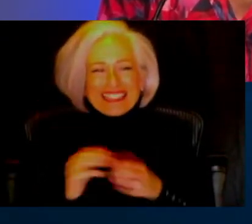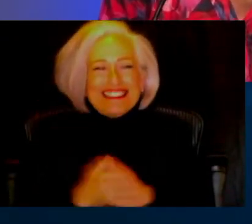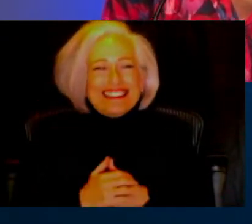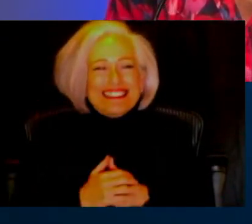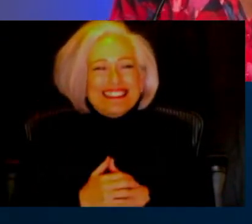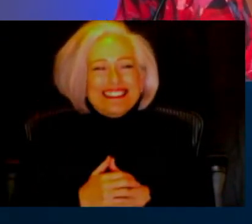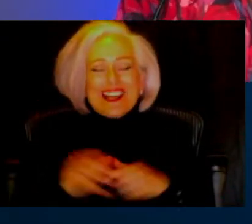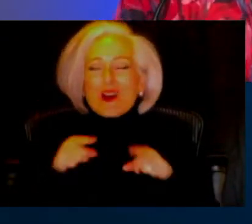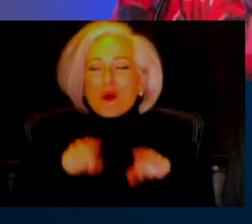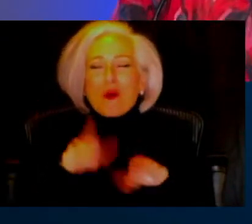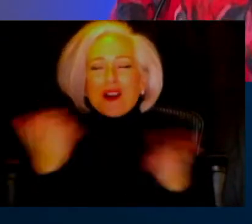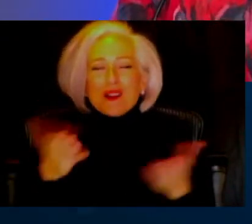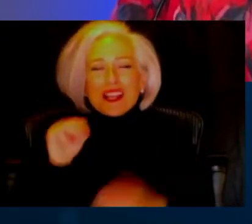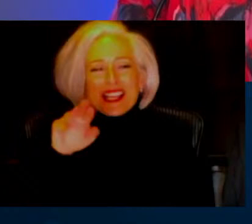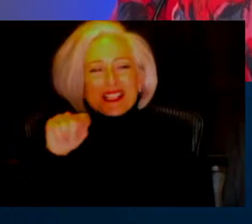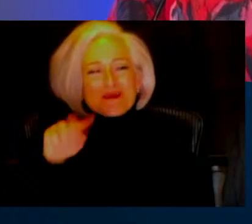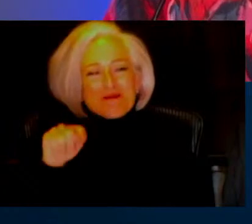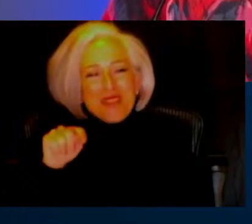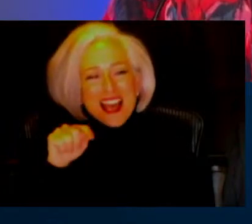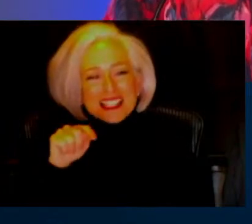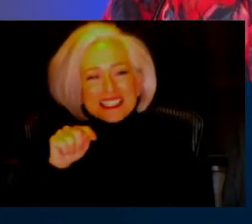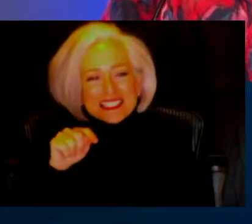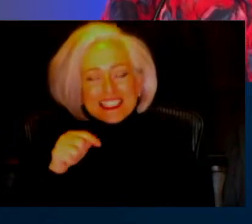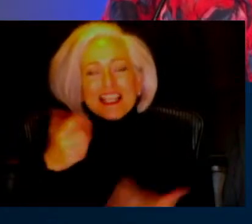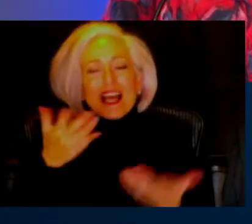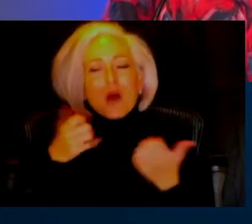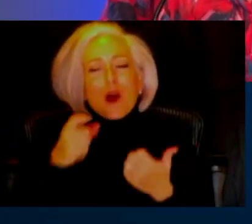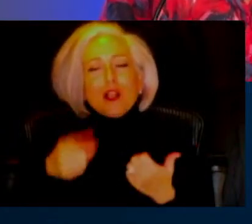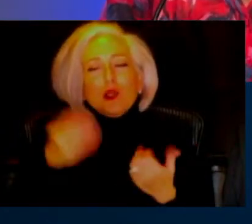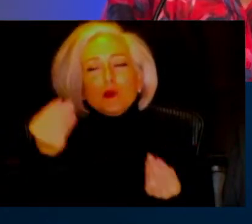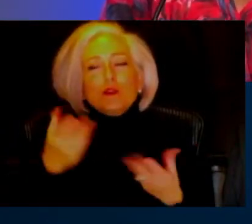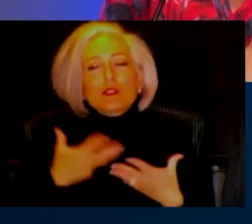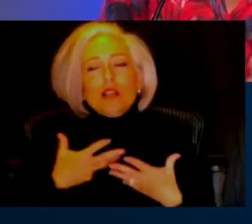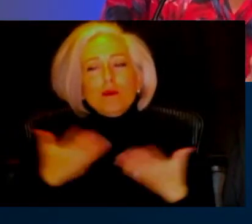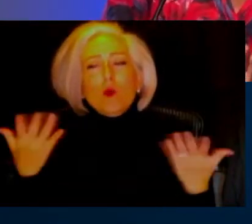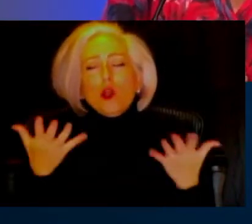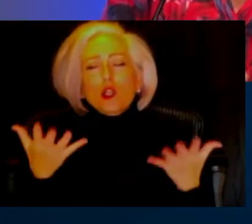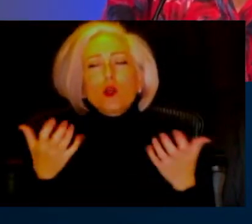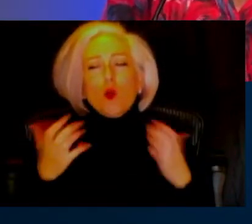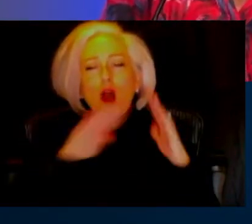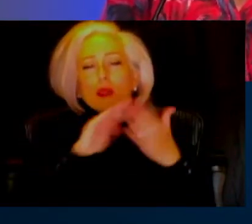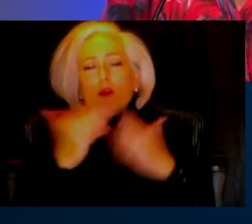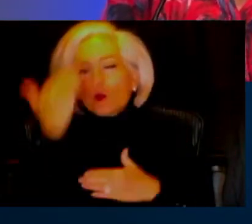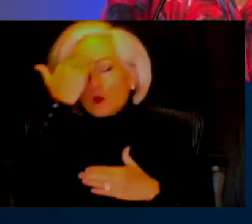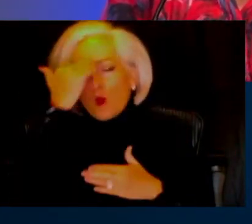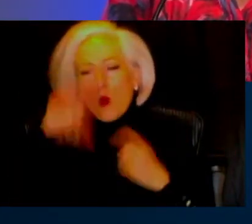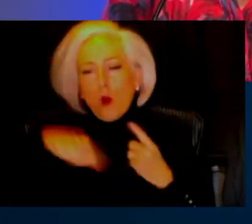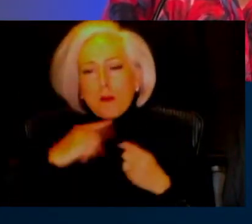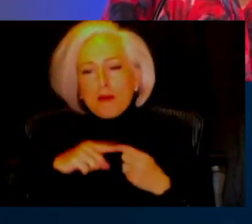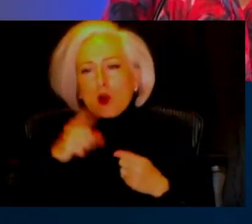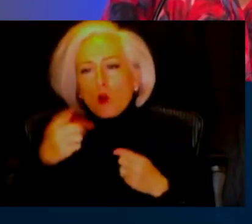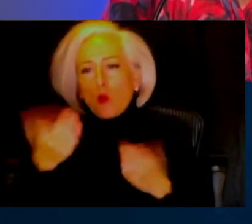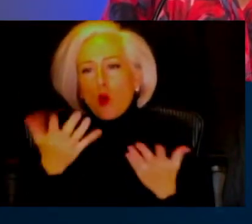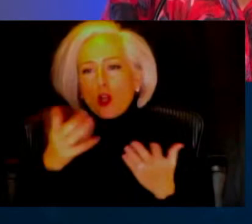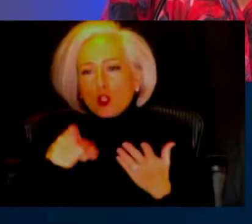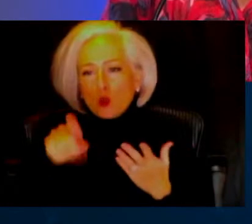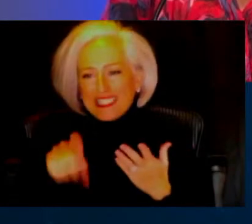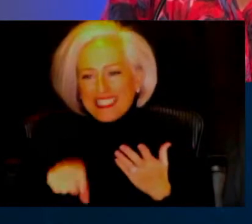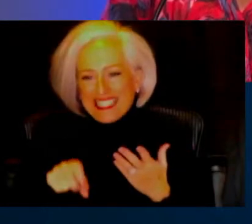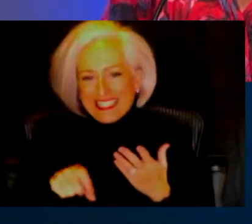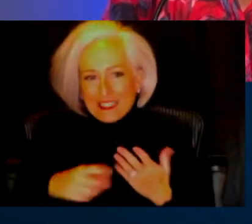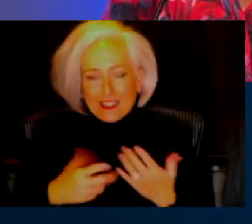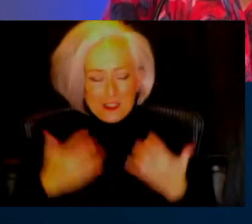Matt, I want you to tell me what you want our community to know about what you all need. What are your needs? Today is Veterans Day,